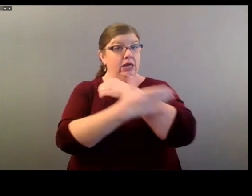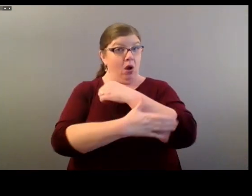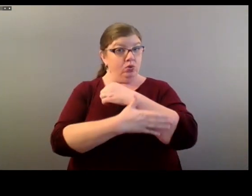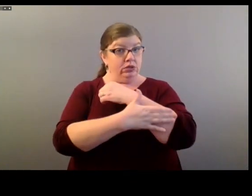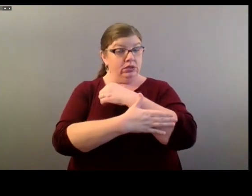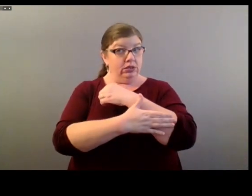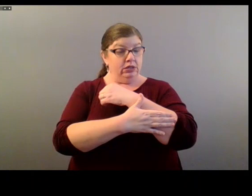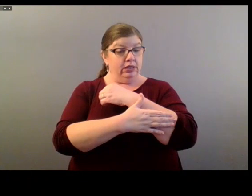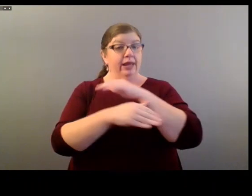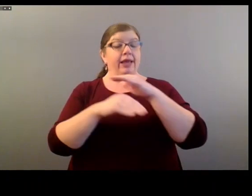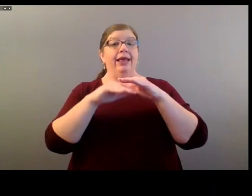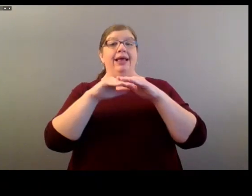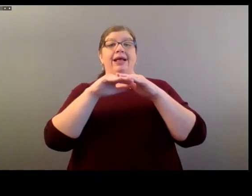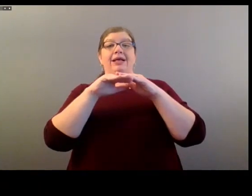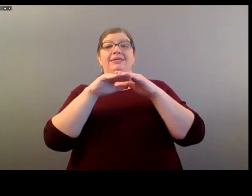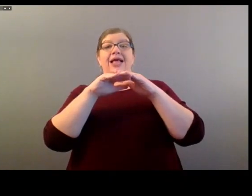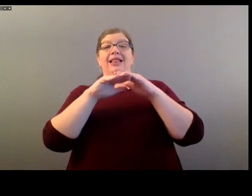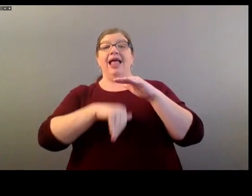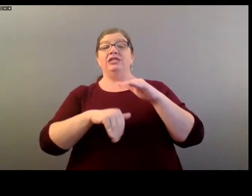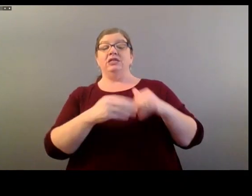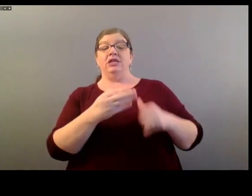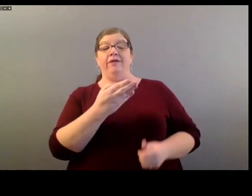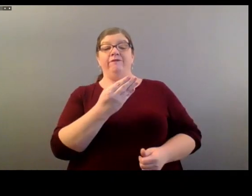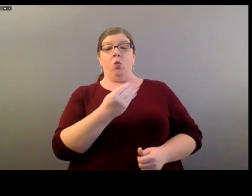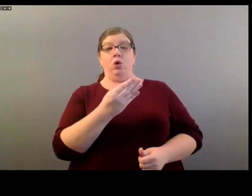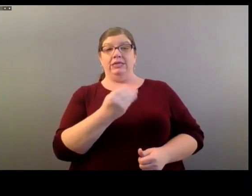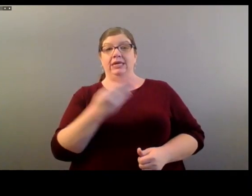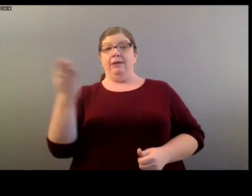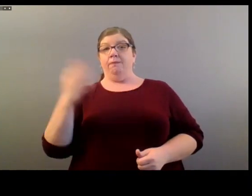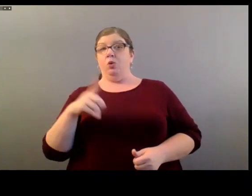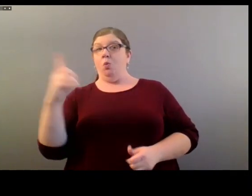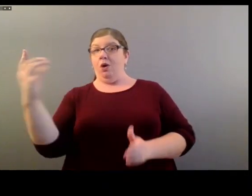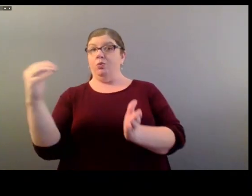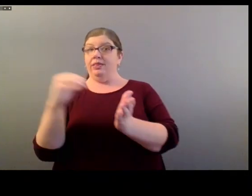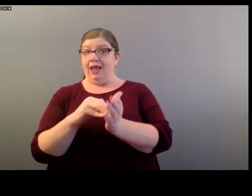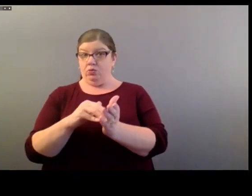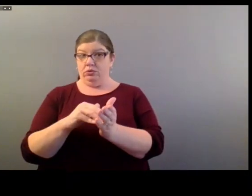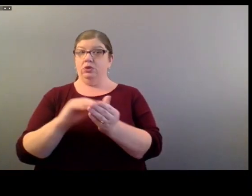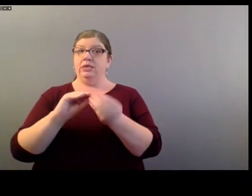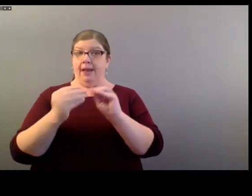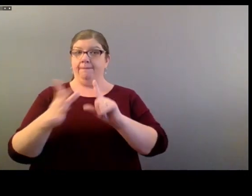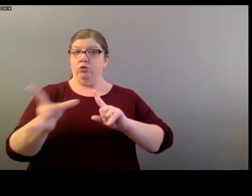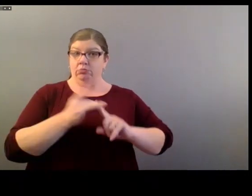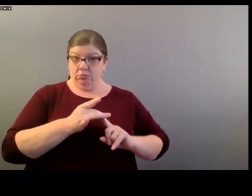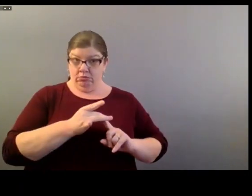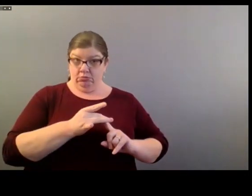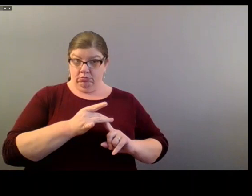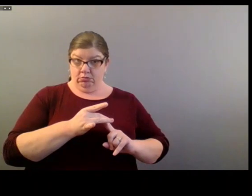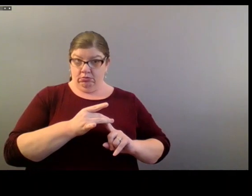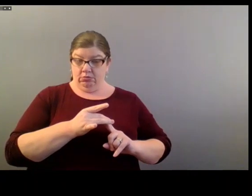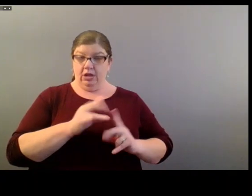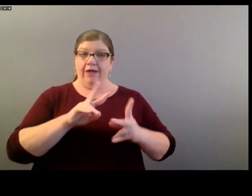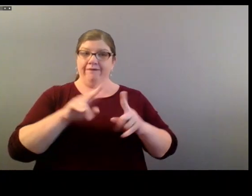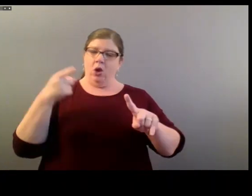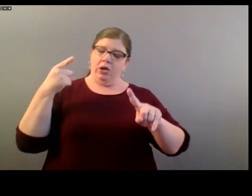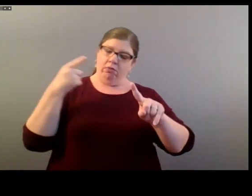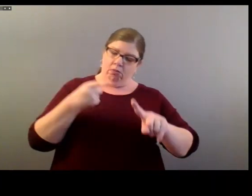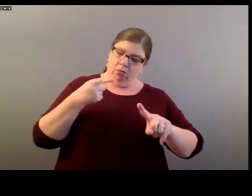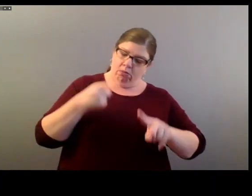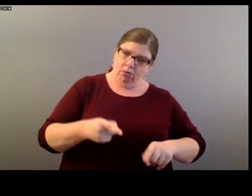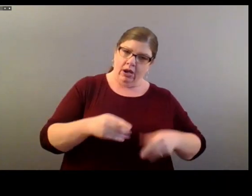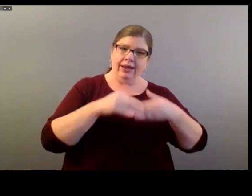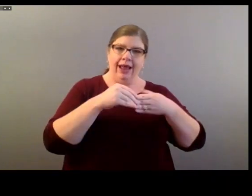than 14 per 100,000 in the case rate. Very specific guidance is provided